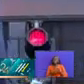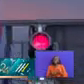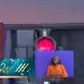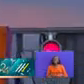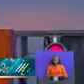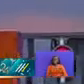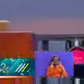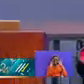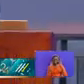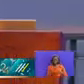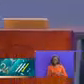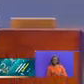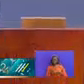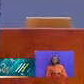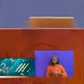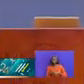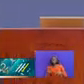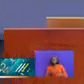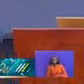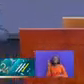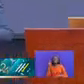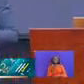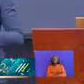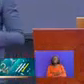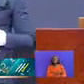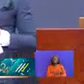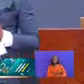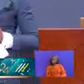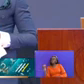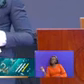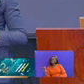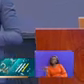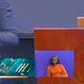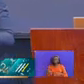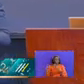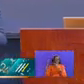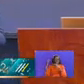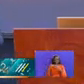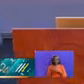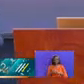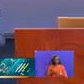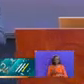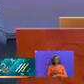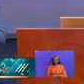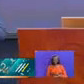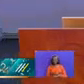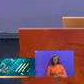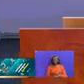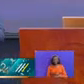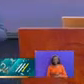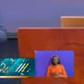campus some of those towns and hostels Jesus